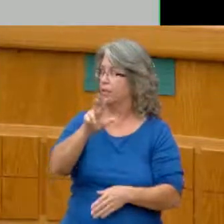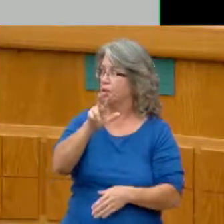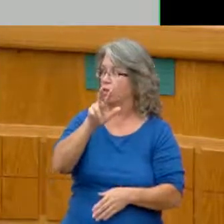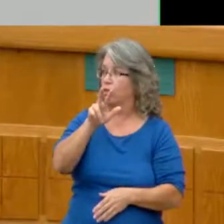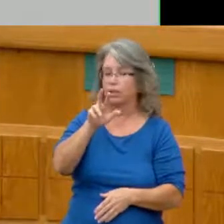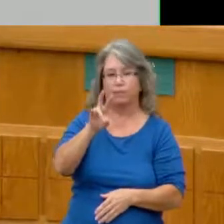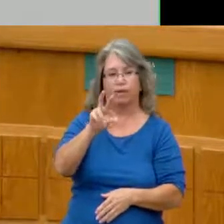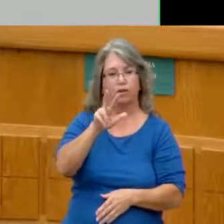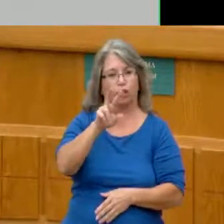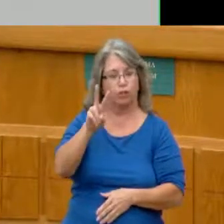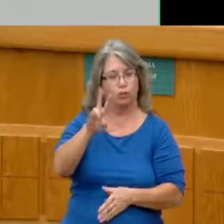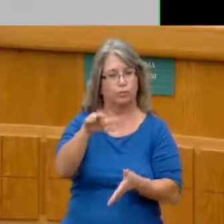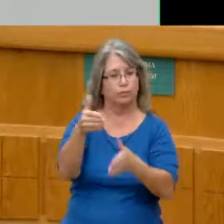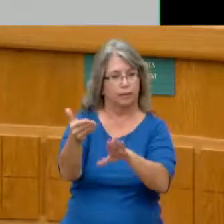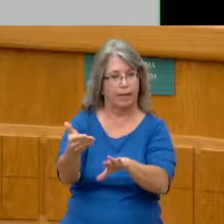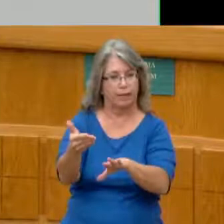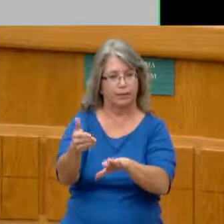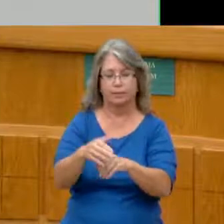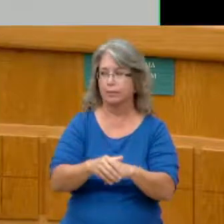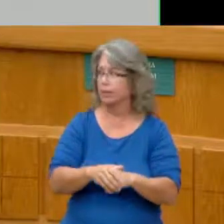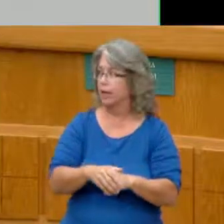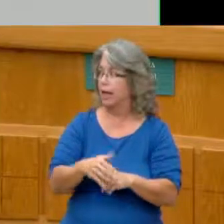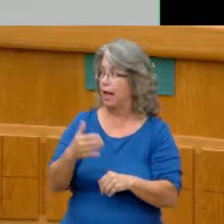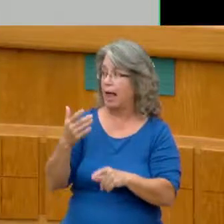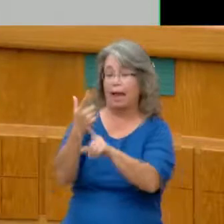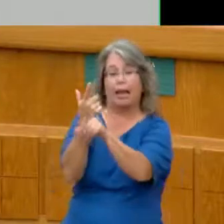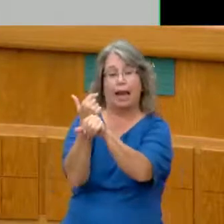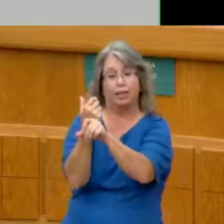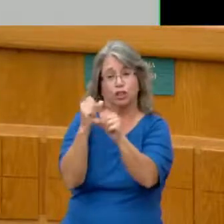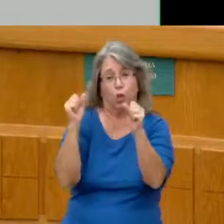In the winter wave that we had last year, there were